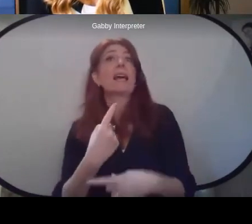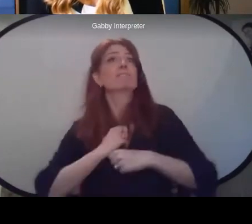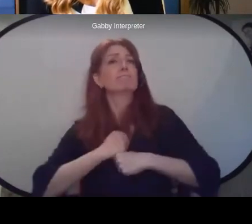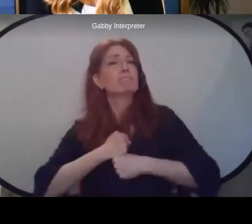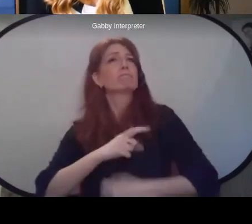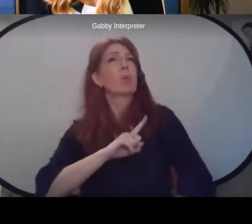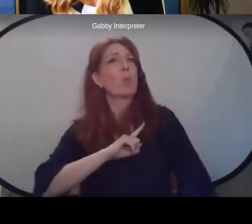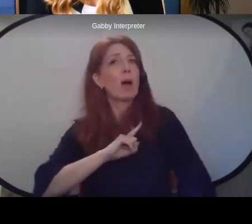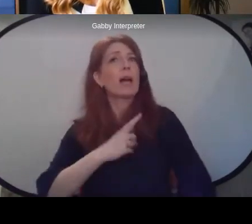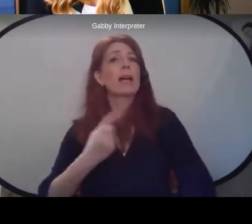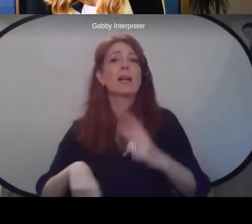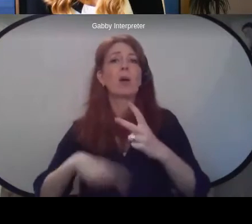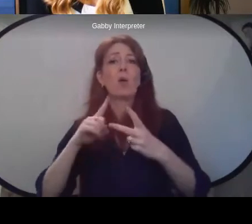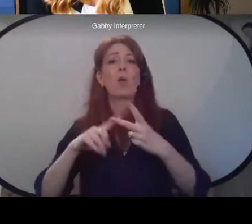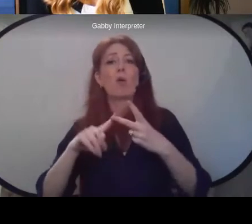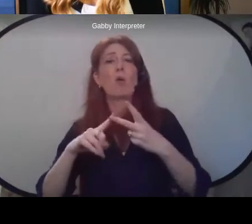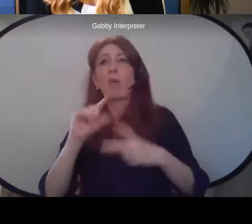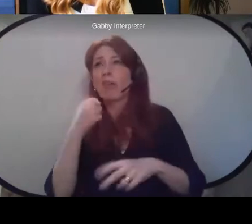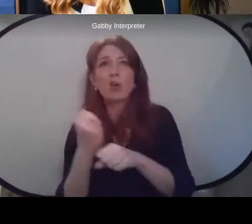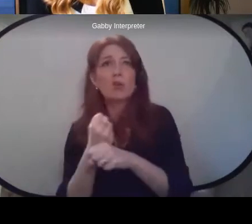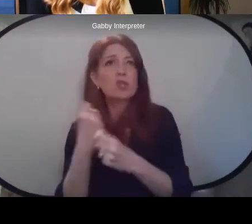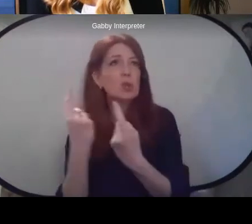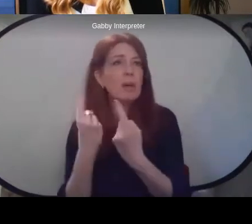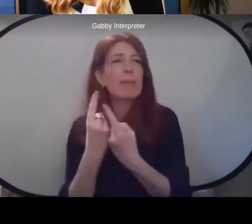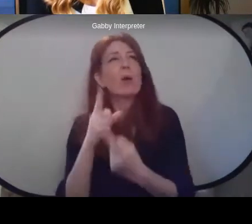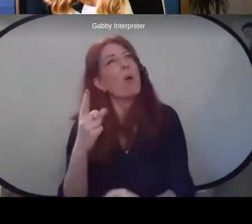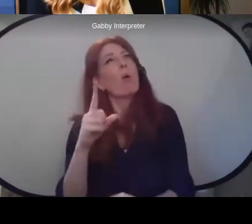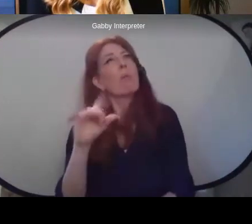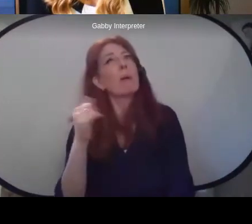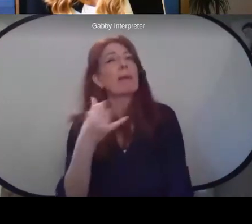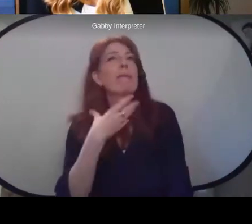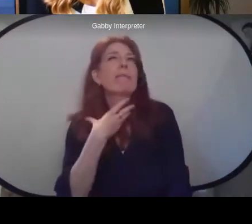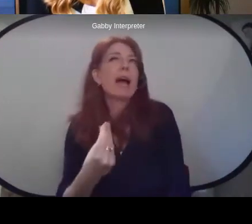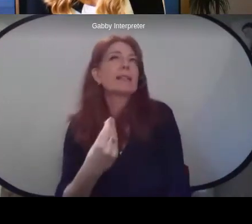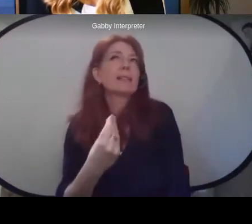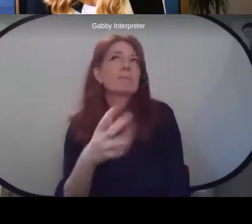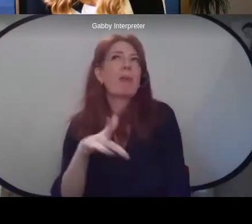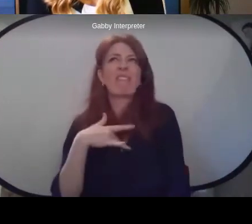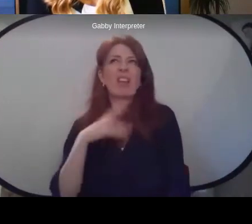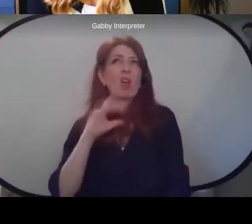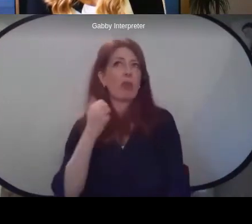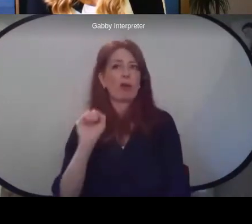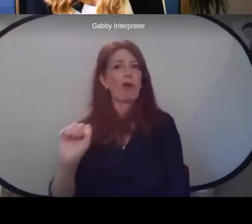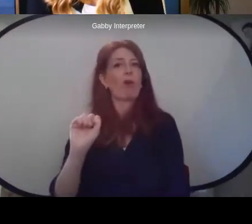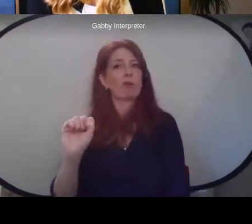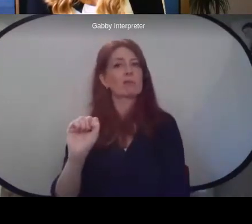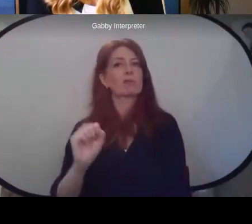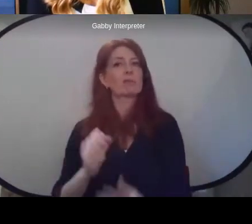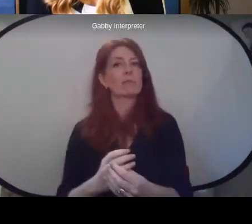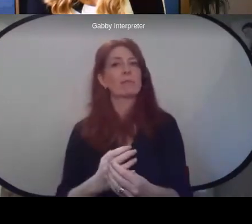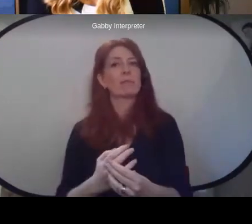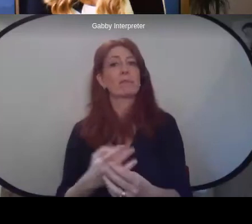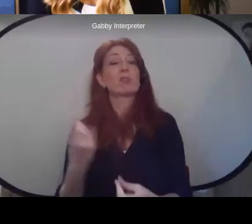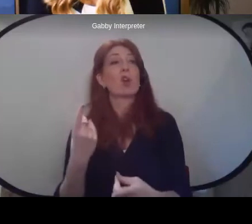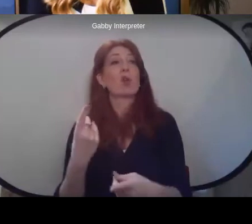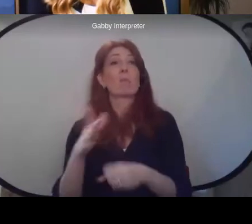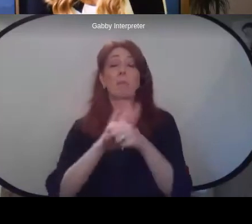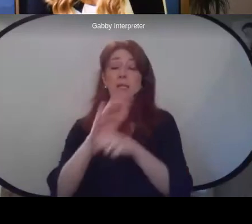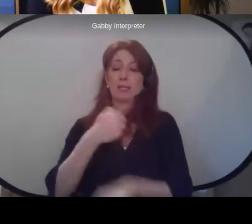do something, or they've always fancied doing something, but yeah, I can't do that. You need to make the tech. Like in our case, we like to think